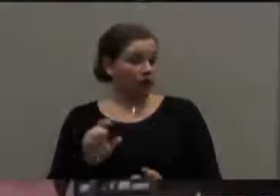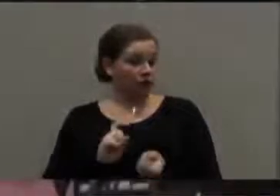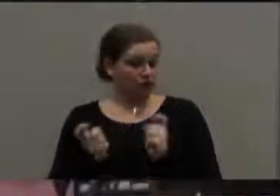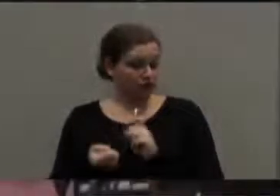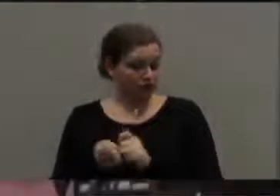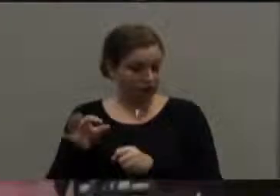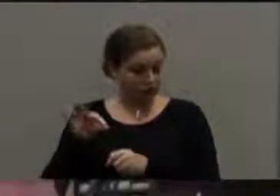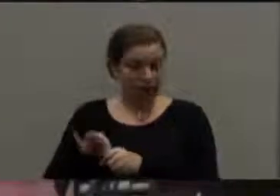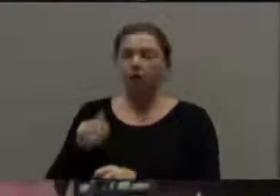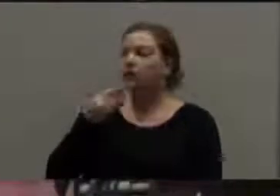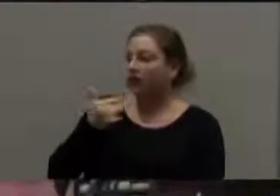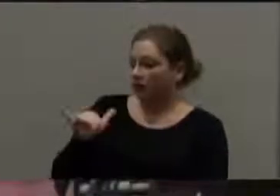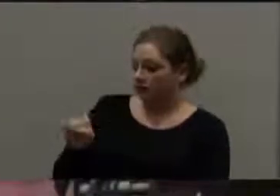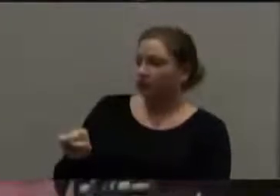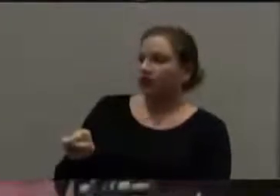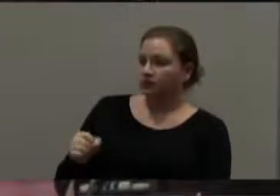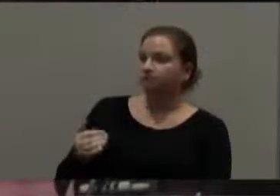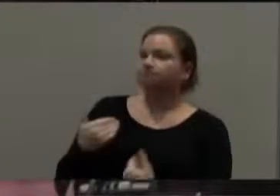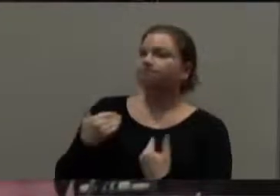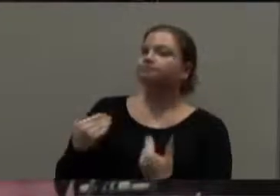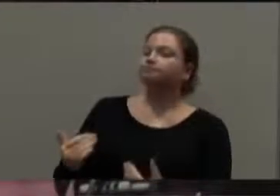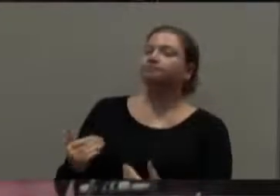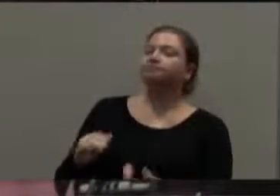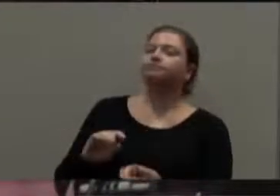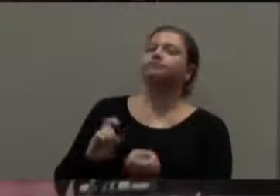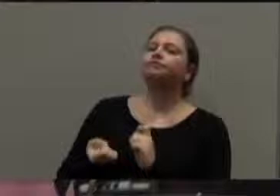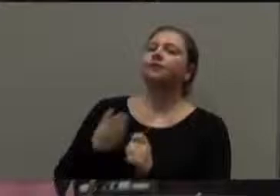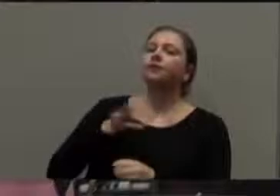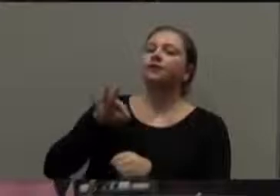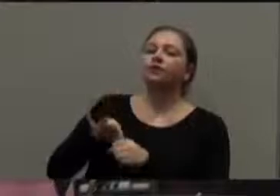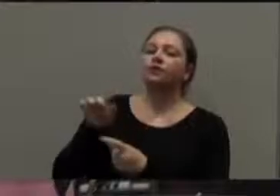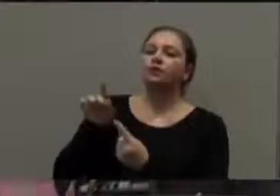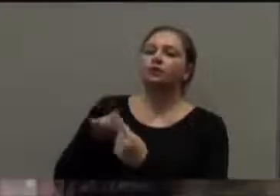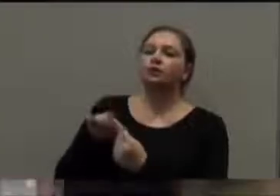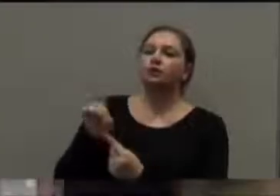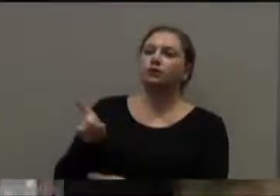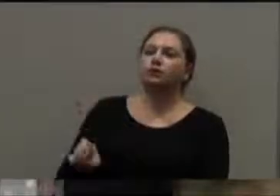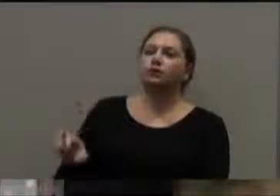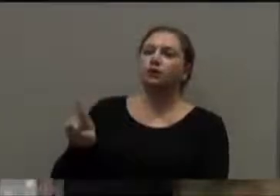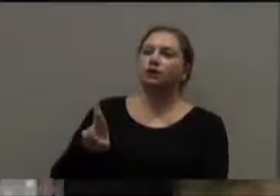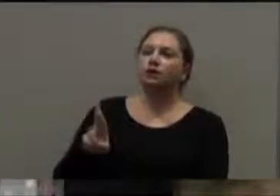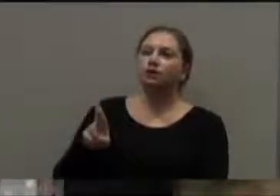Thank you, Madam Chair. Yes, please make my vote Dr. Rysewyk. Okay.